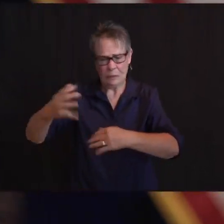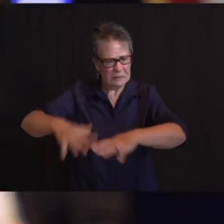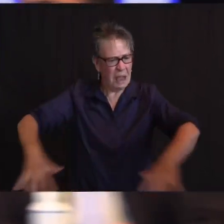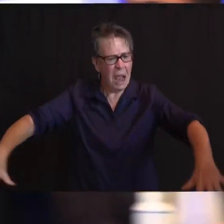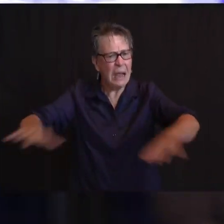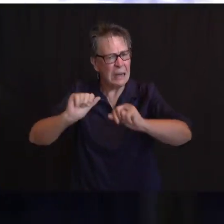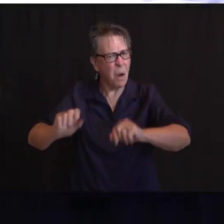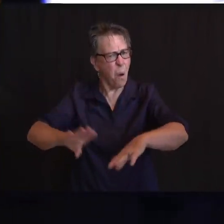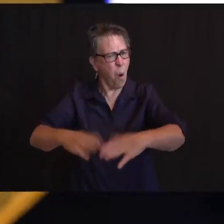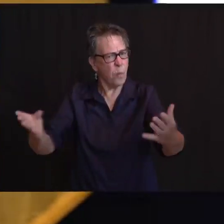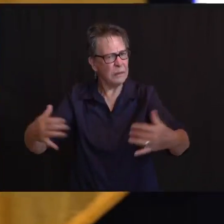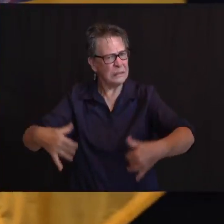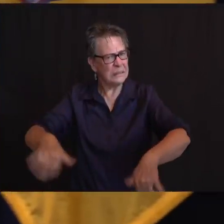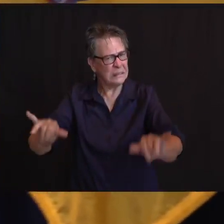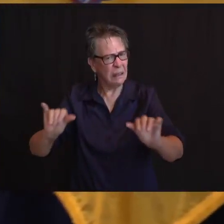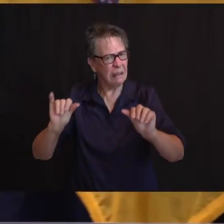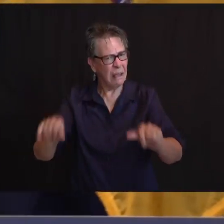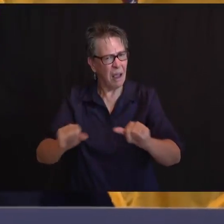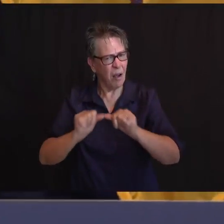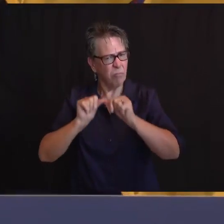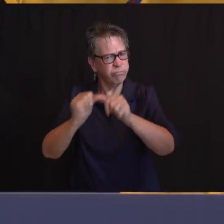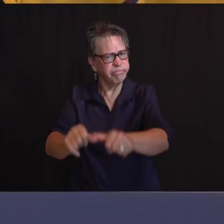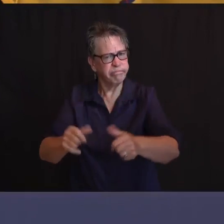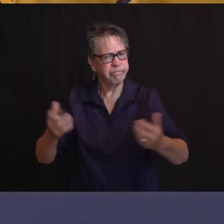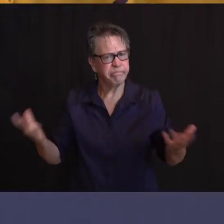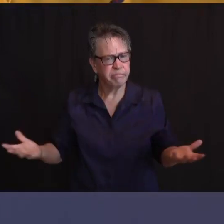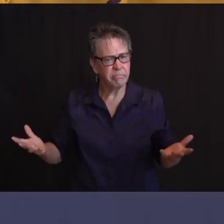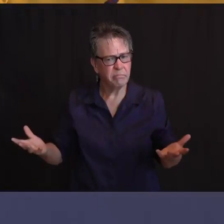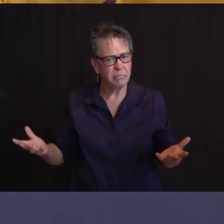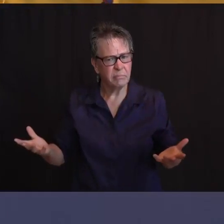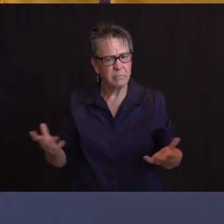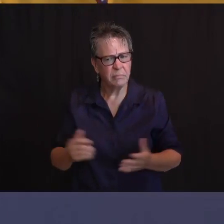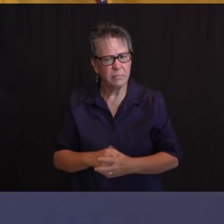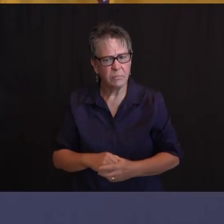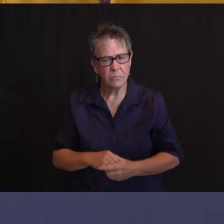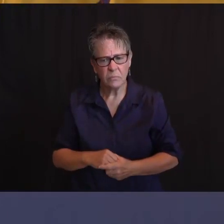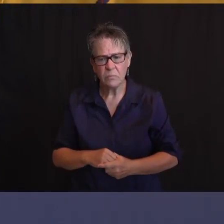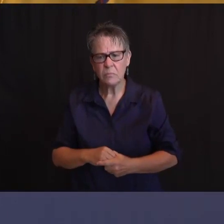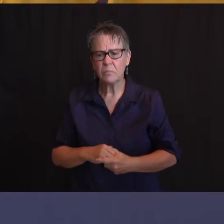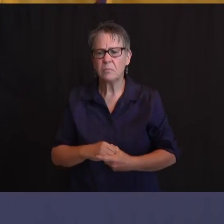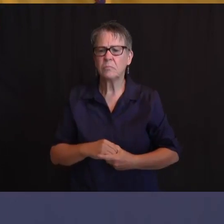good exchange this morning with Mary Lou Halverson, by the way, of the Restaurant Association.